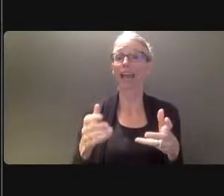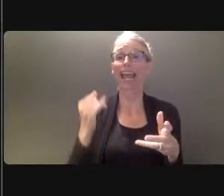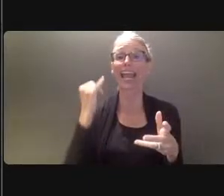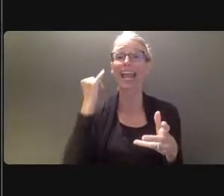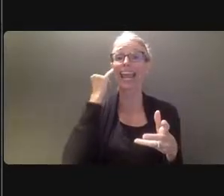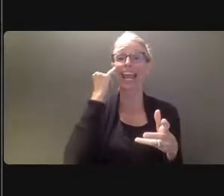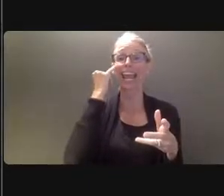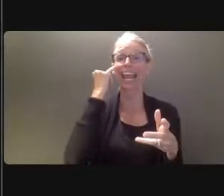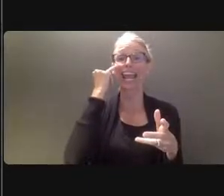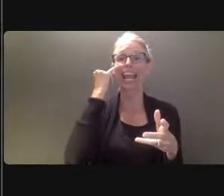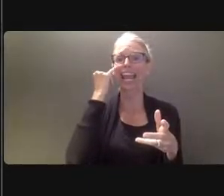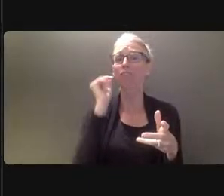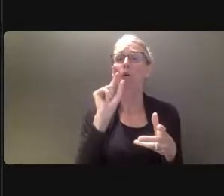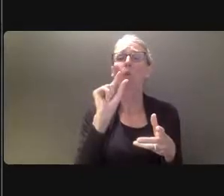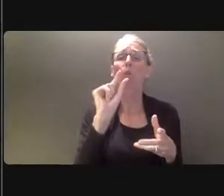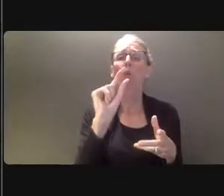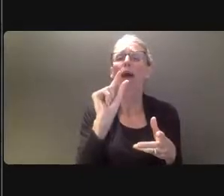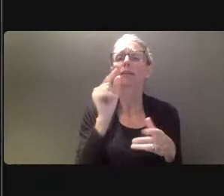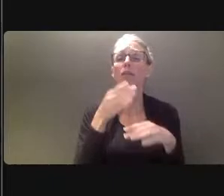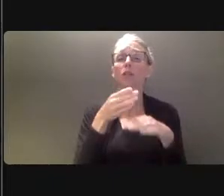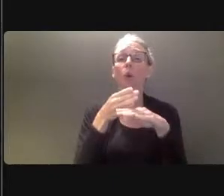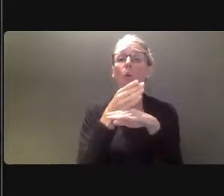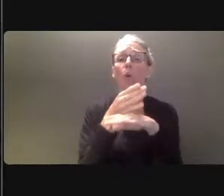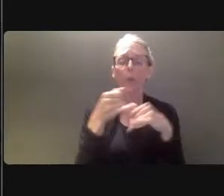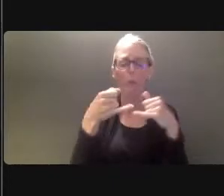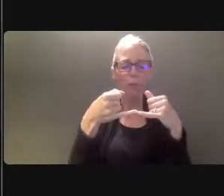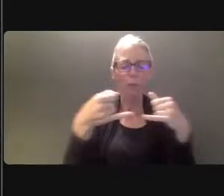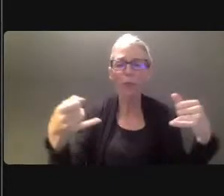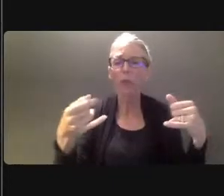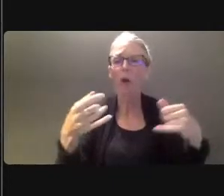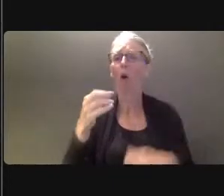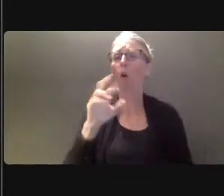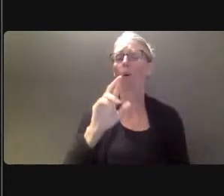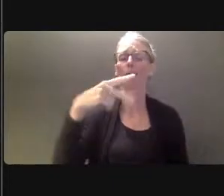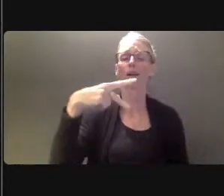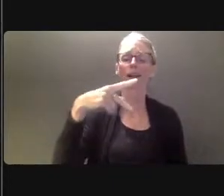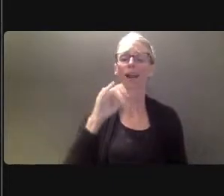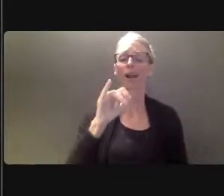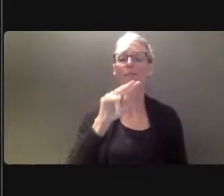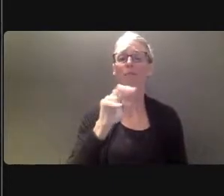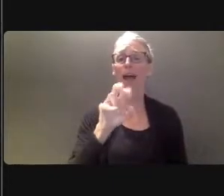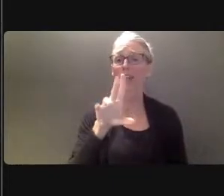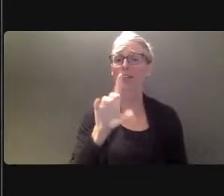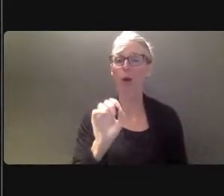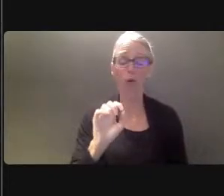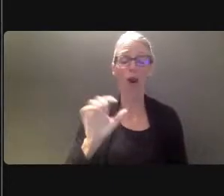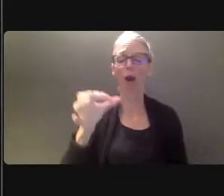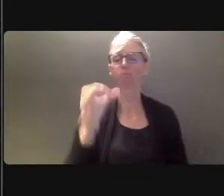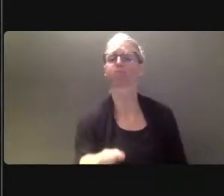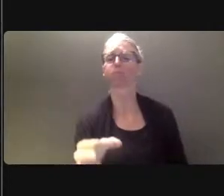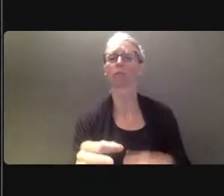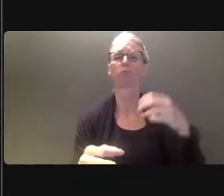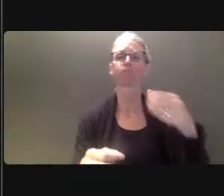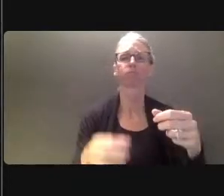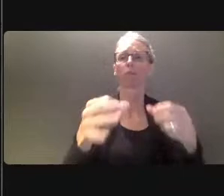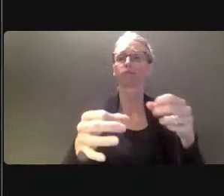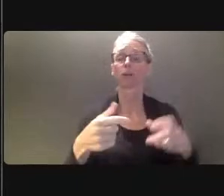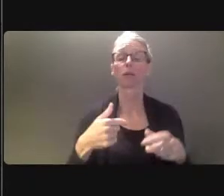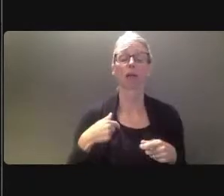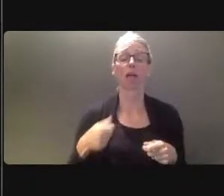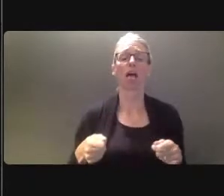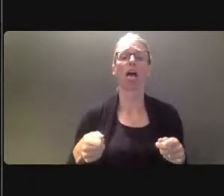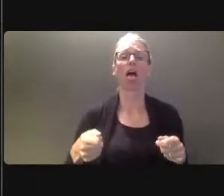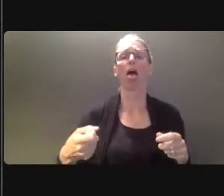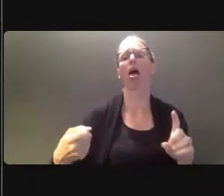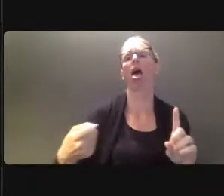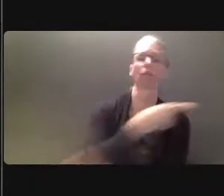and then it takes one little twig, and that's going to change the day, or hopefully not, but change my view of the